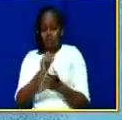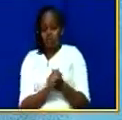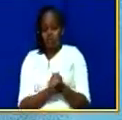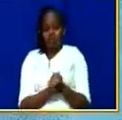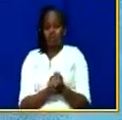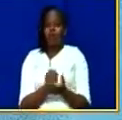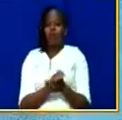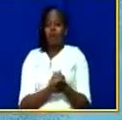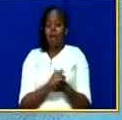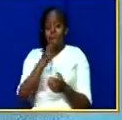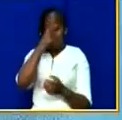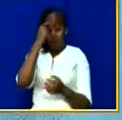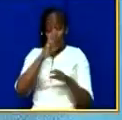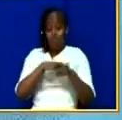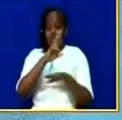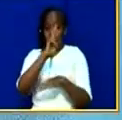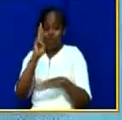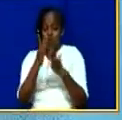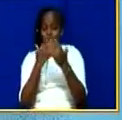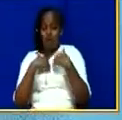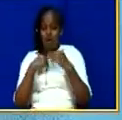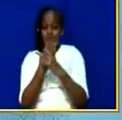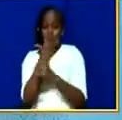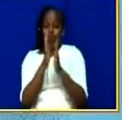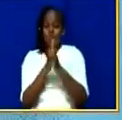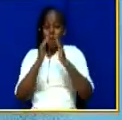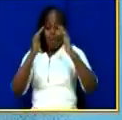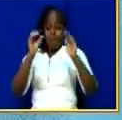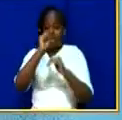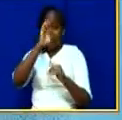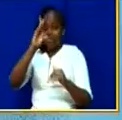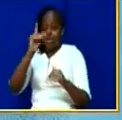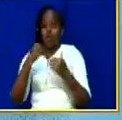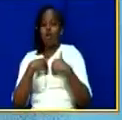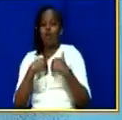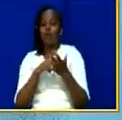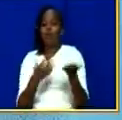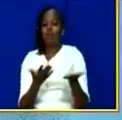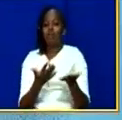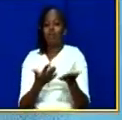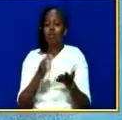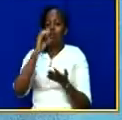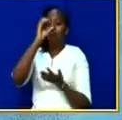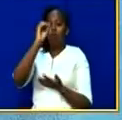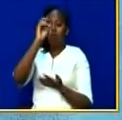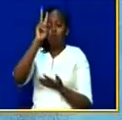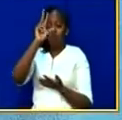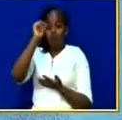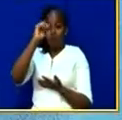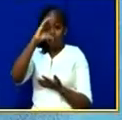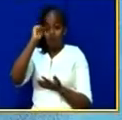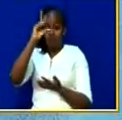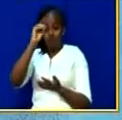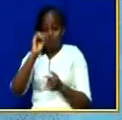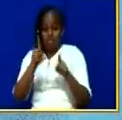you because on the right-hand side, where you have the crops with large seeds, we have the avocado Avocado. and we